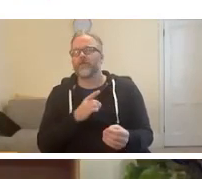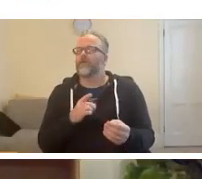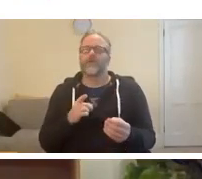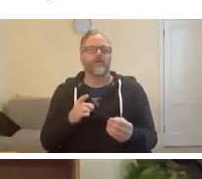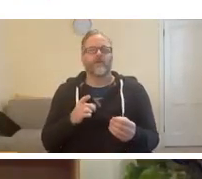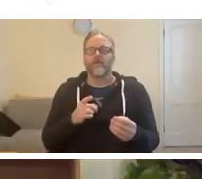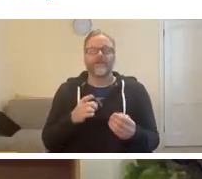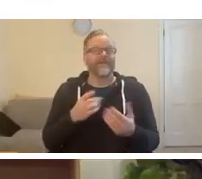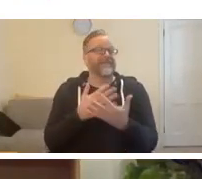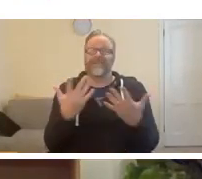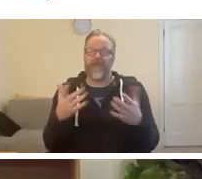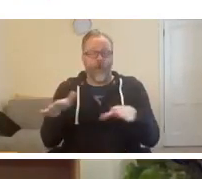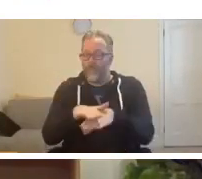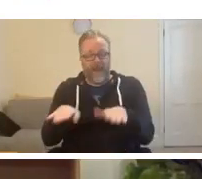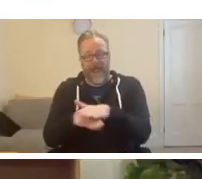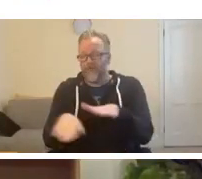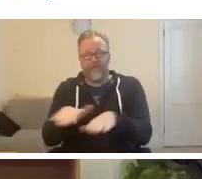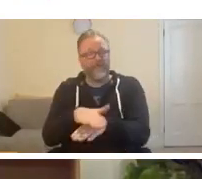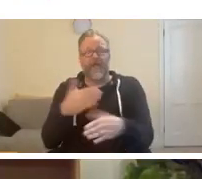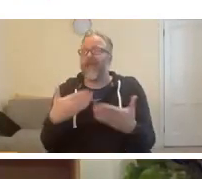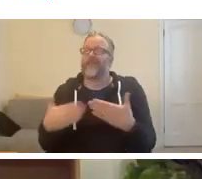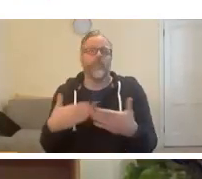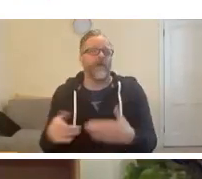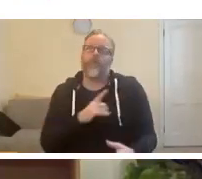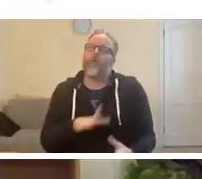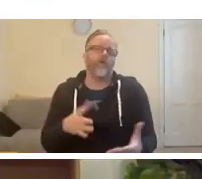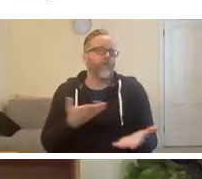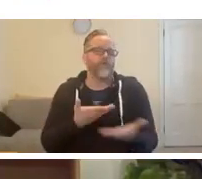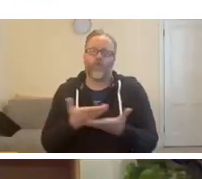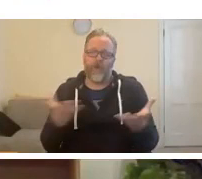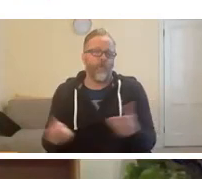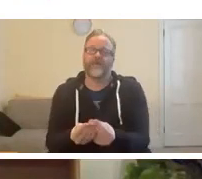comorbidity anyway, we may as well talk about it all as one.